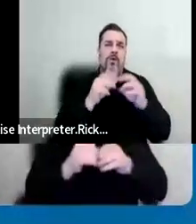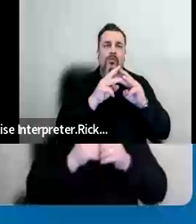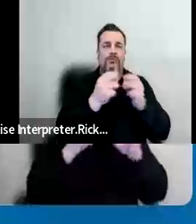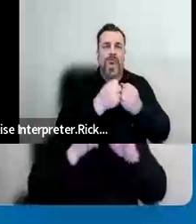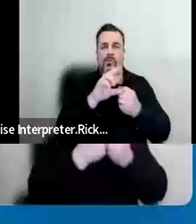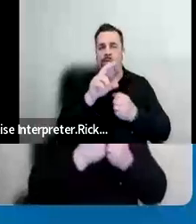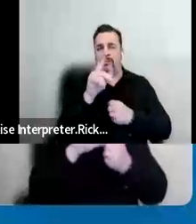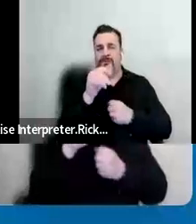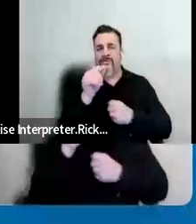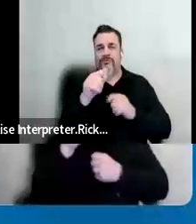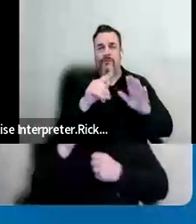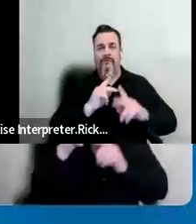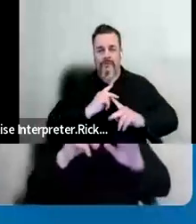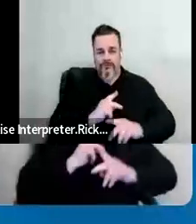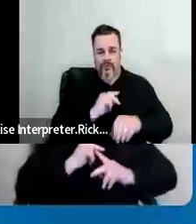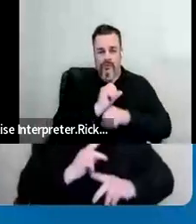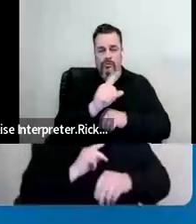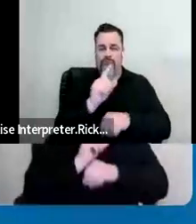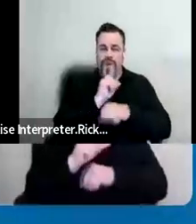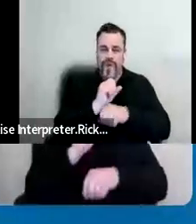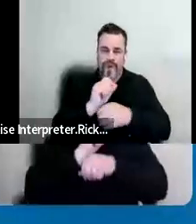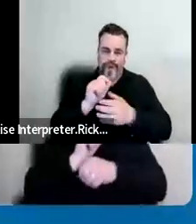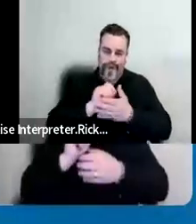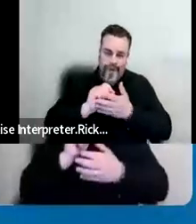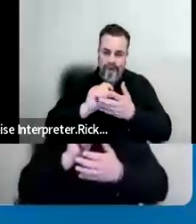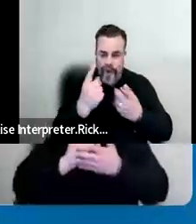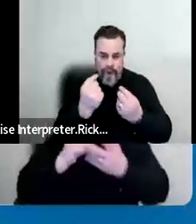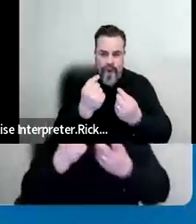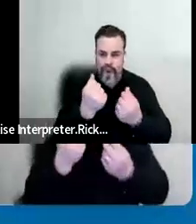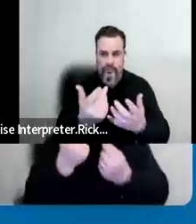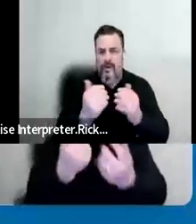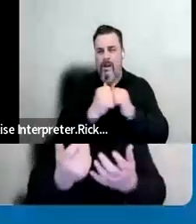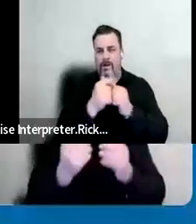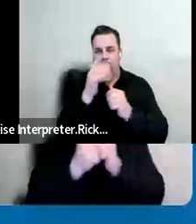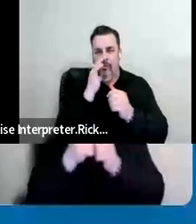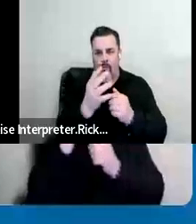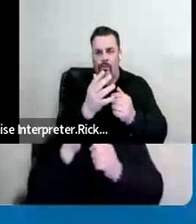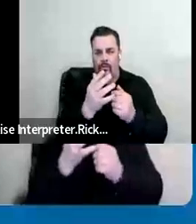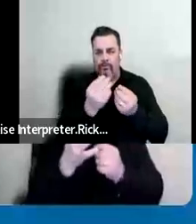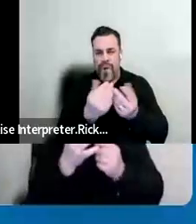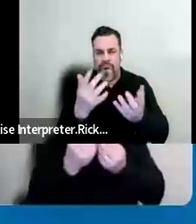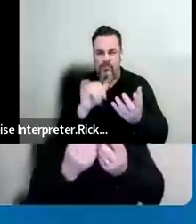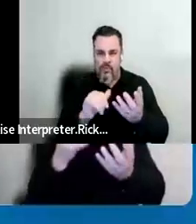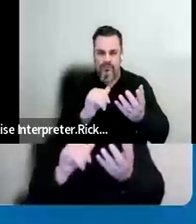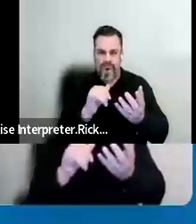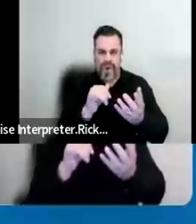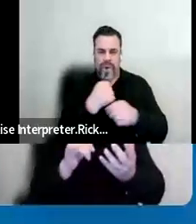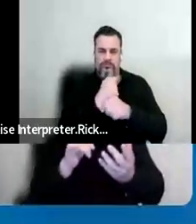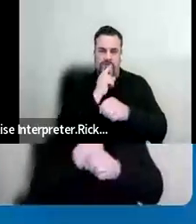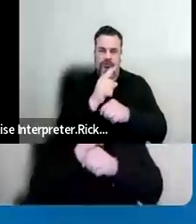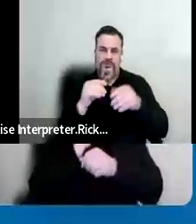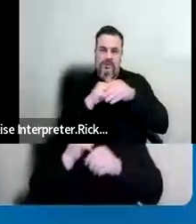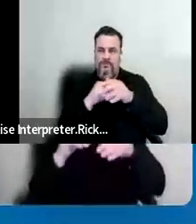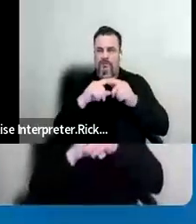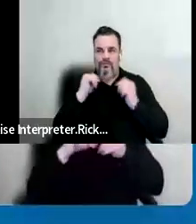digital physical work that you're going to produce and how you're going to distribute those components will ensure that it's accessible to